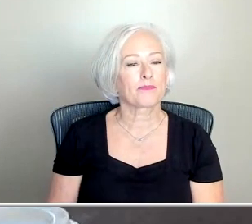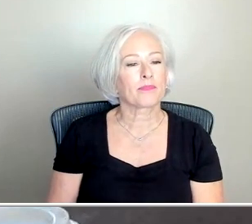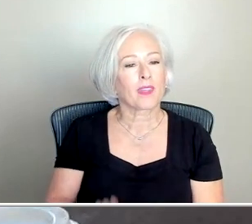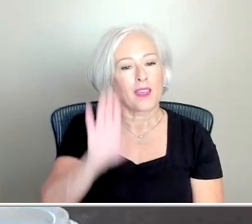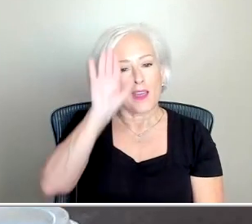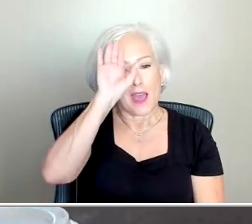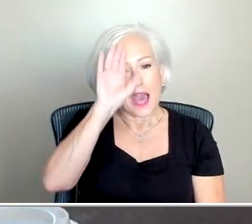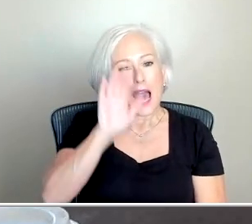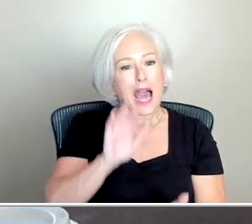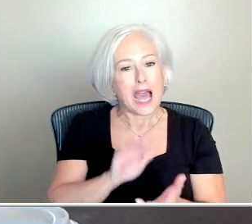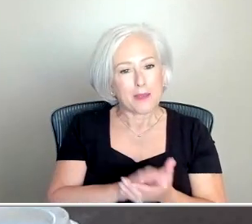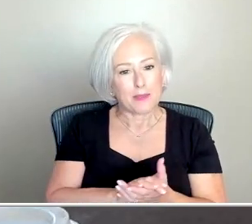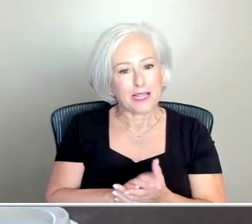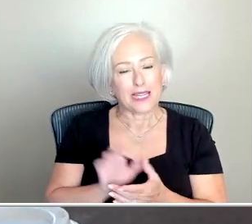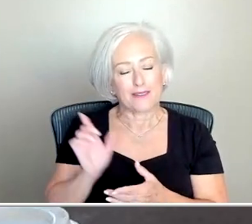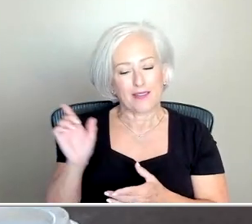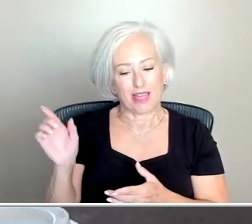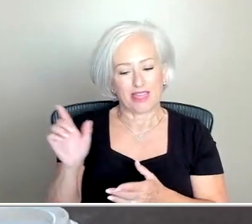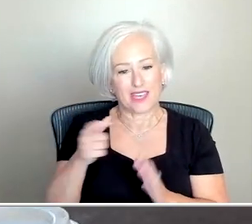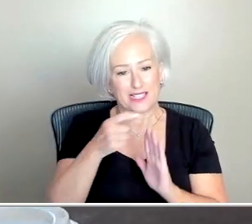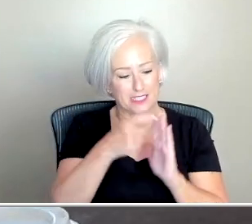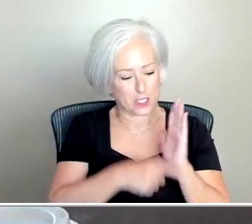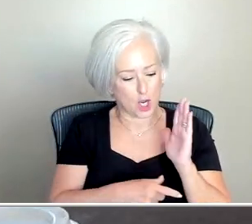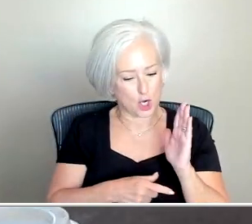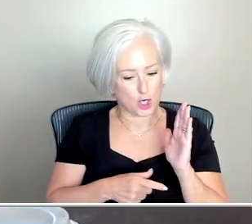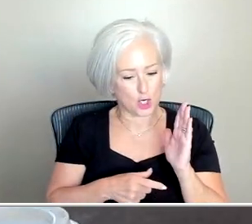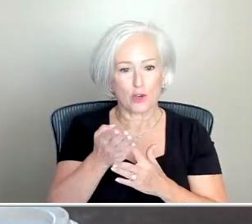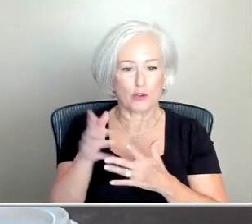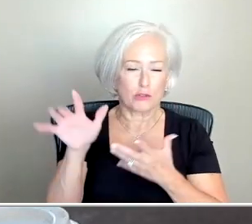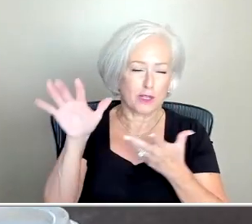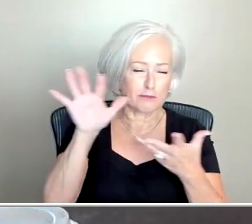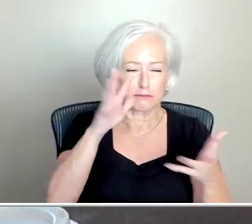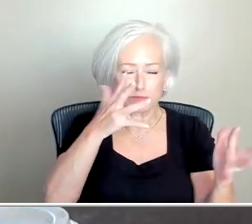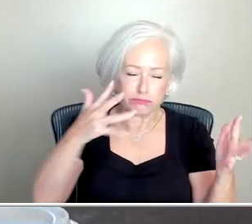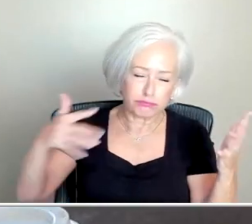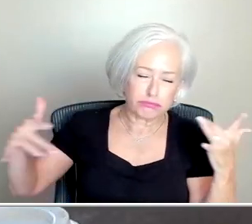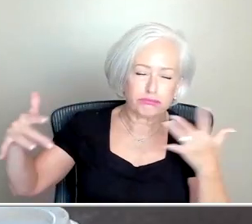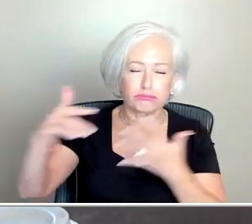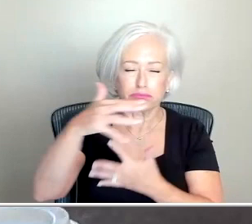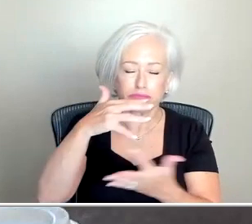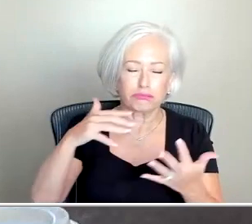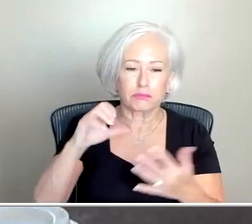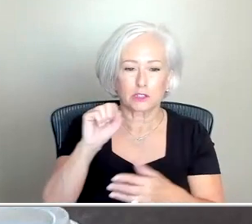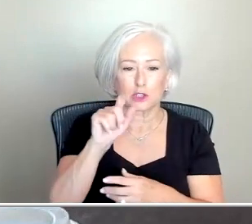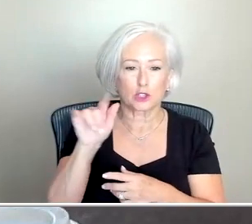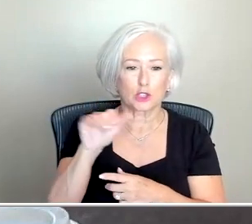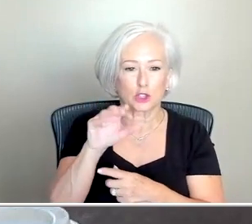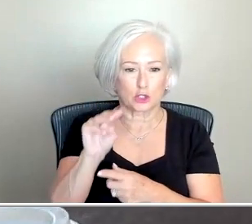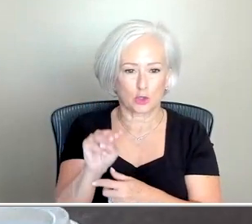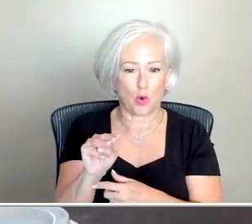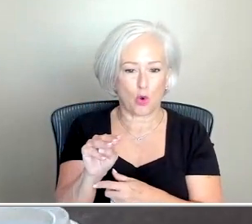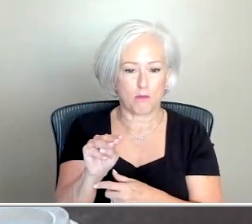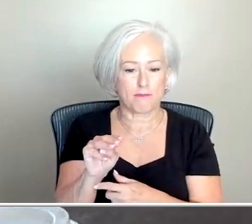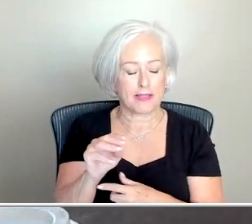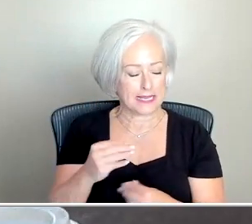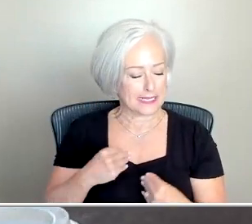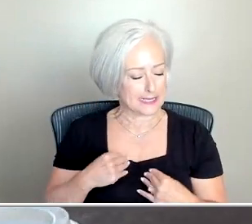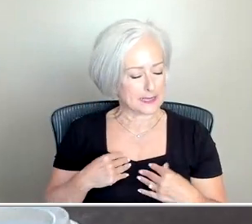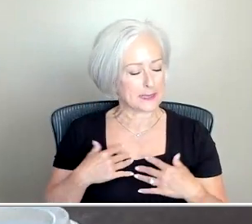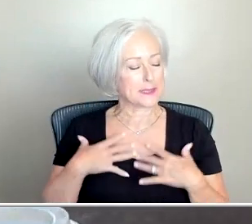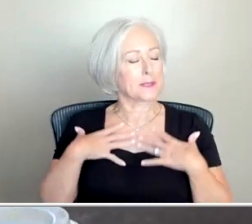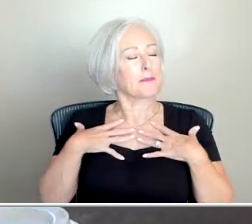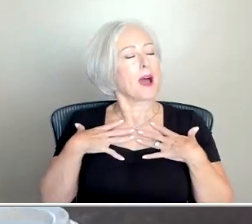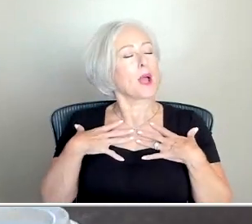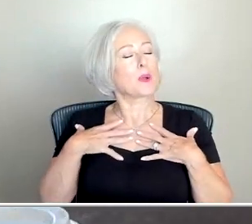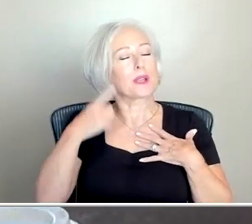Through the Storm. And it's just inspiring to me and to remind me